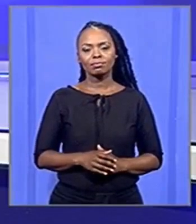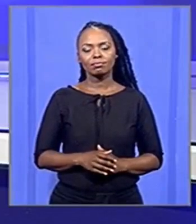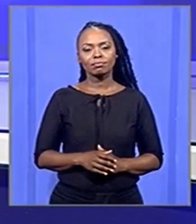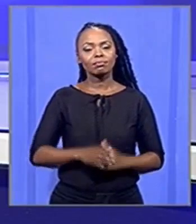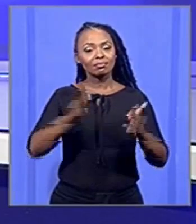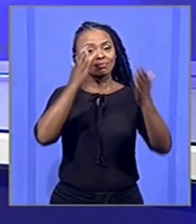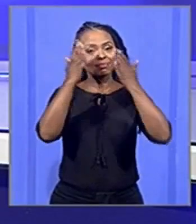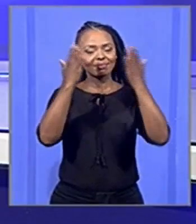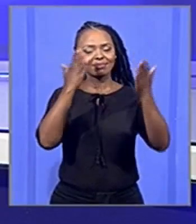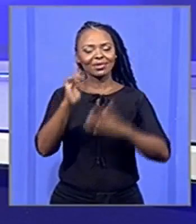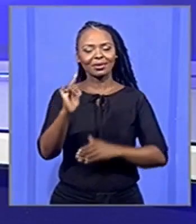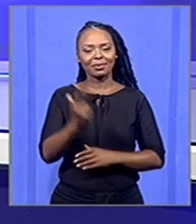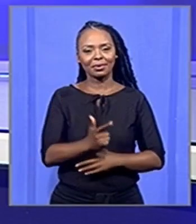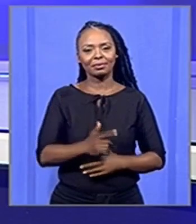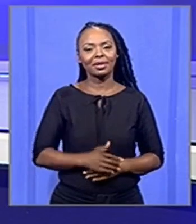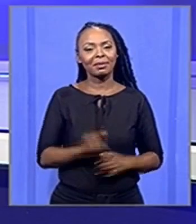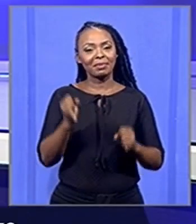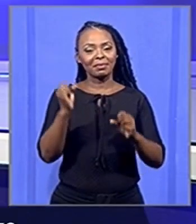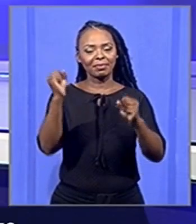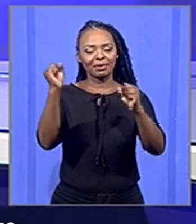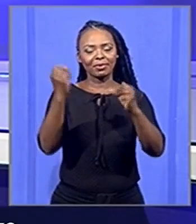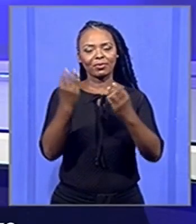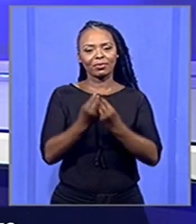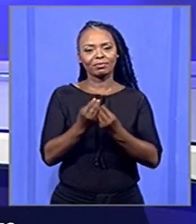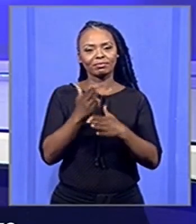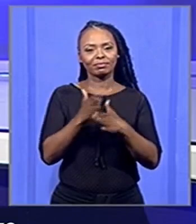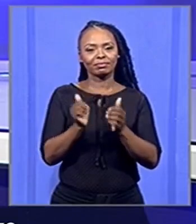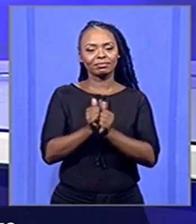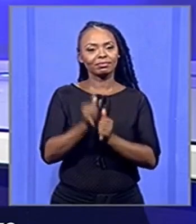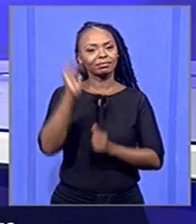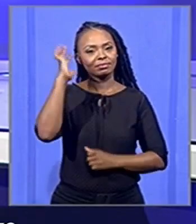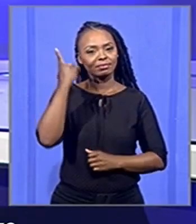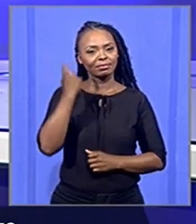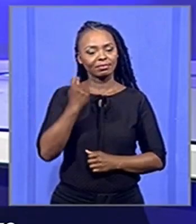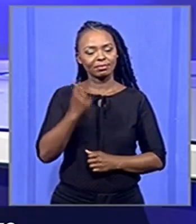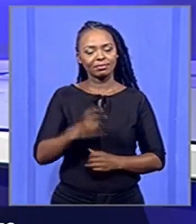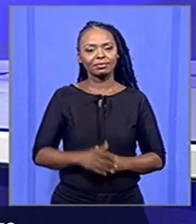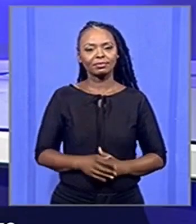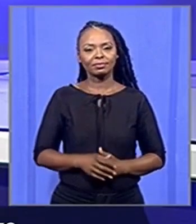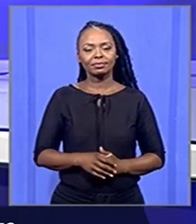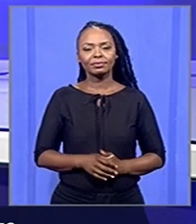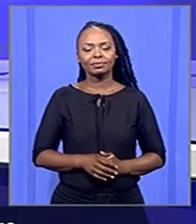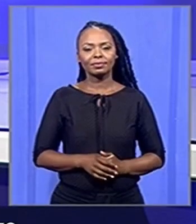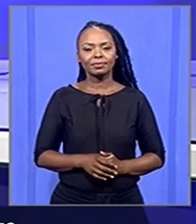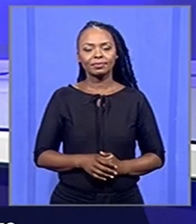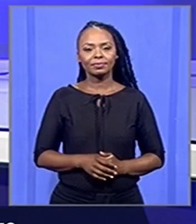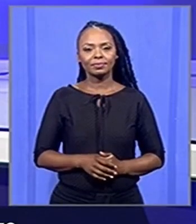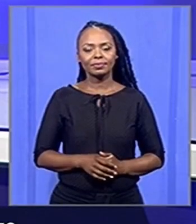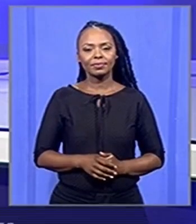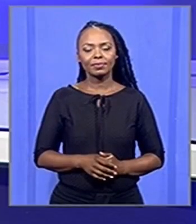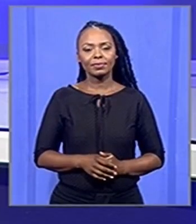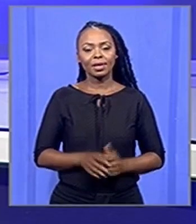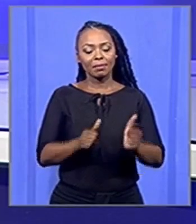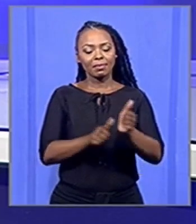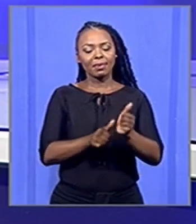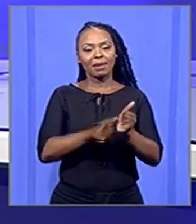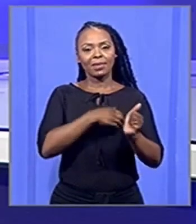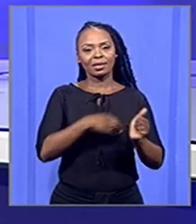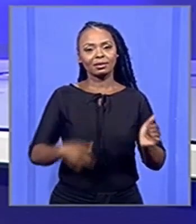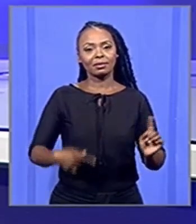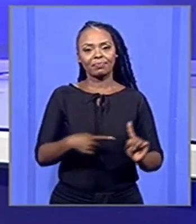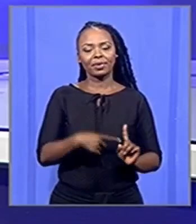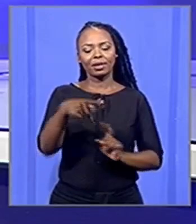Bagešo thobela ke lesolela madireng a letšatši le mošomi mmogo Trifosa Ntswelengwe. Motlatša mopresidente